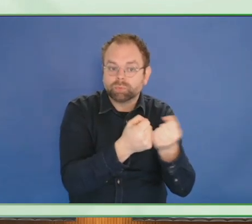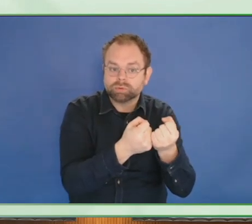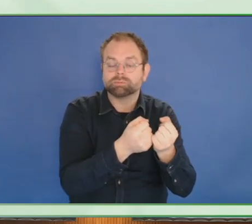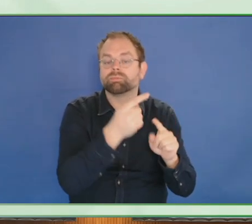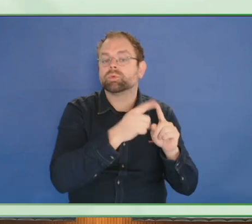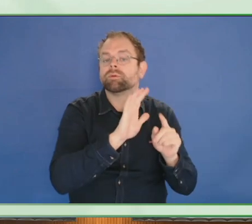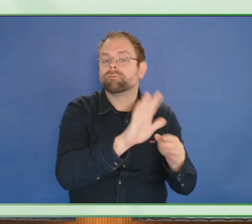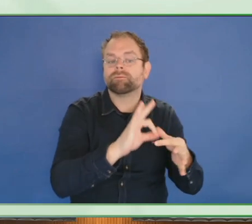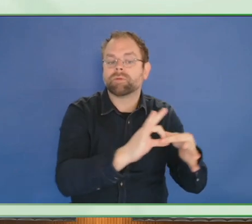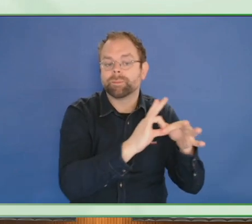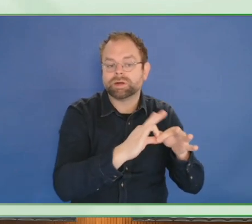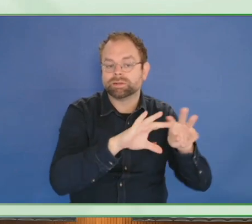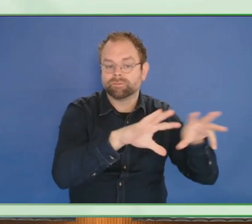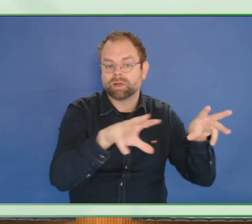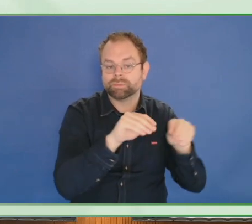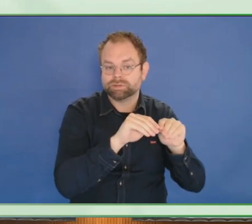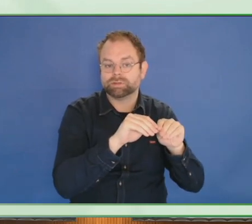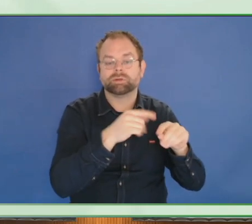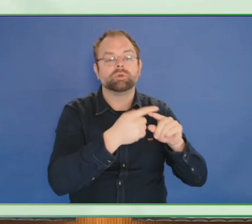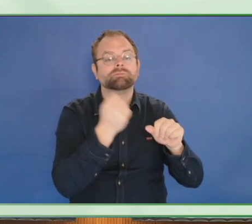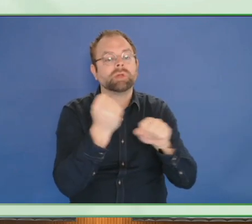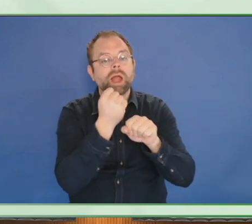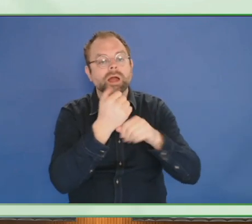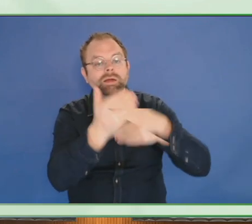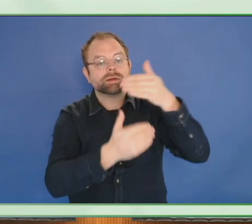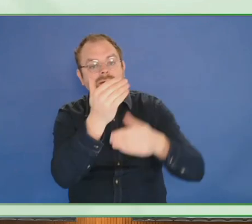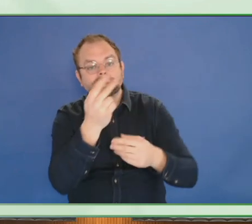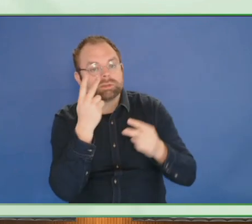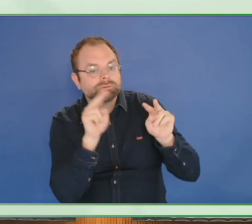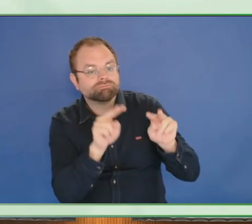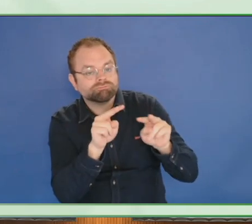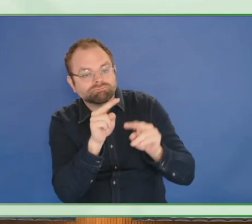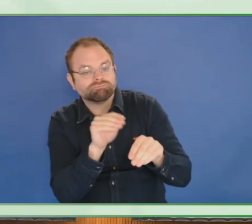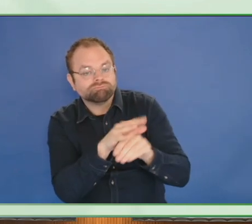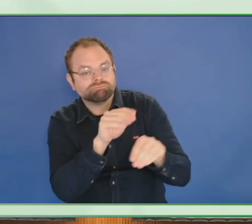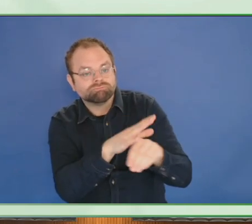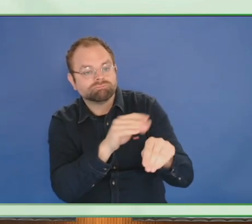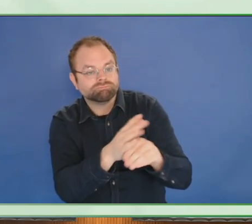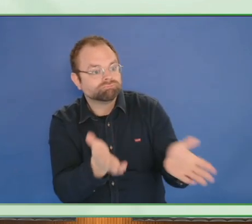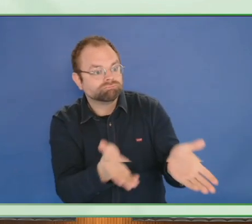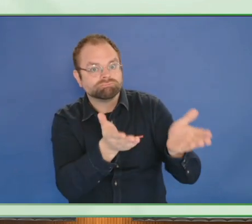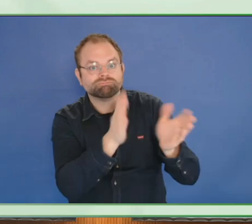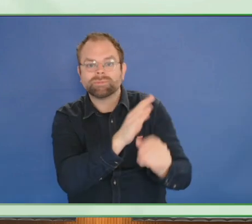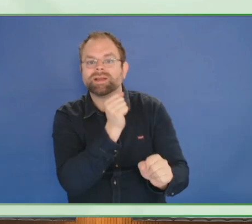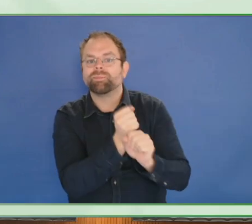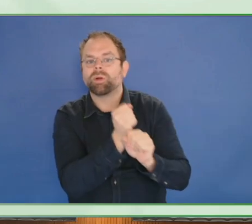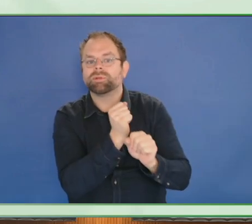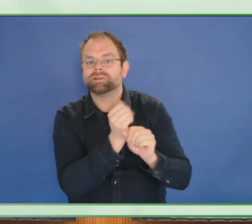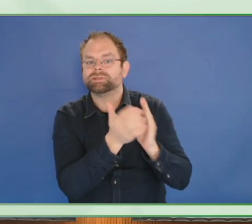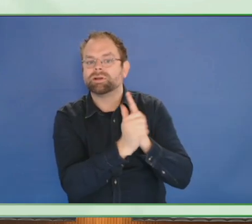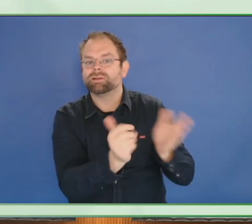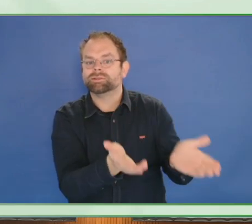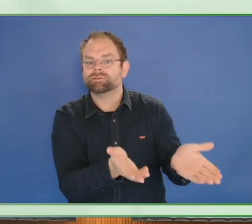broader community, we advocate for the rights of persons with disability to decent work, assesses the inclusiveness of